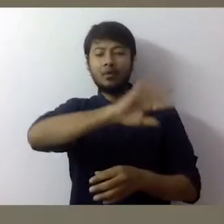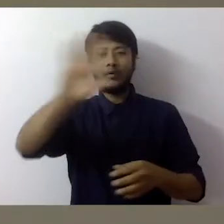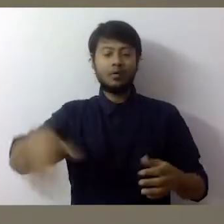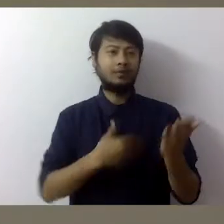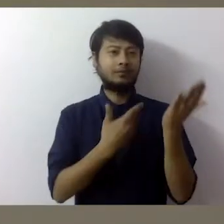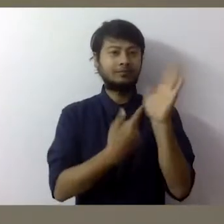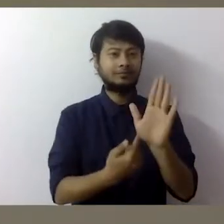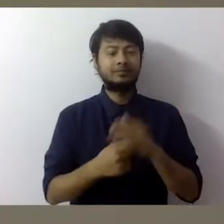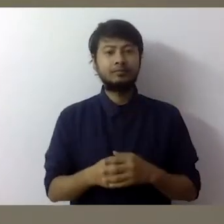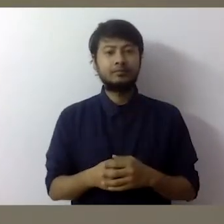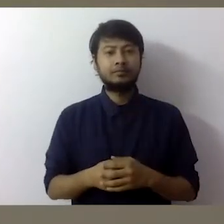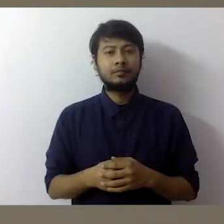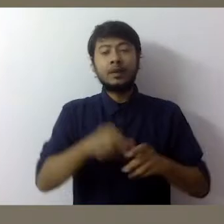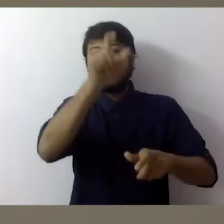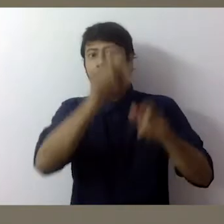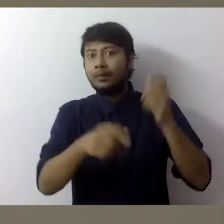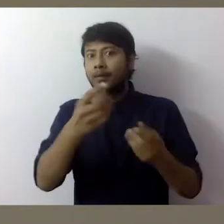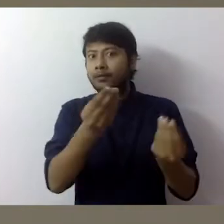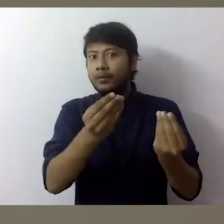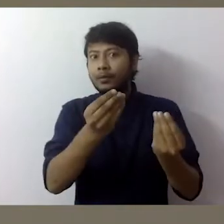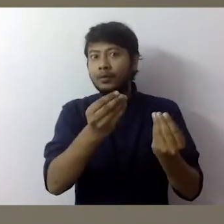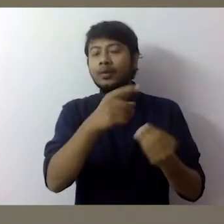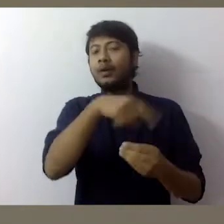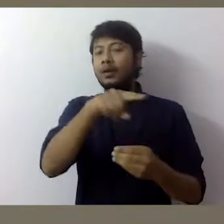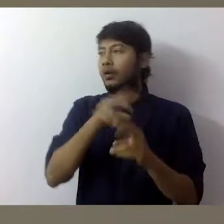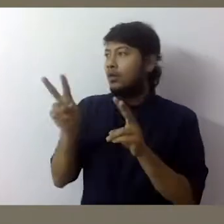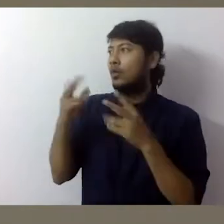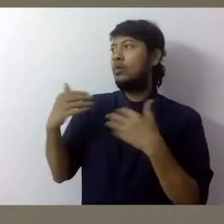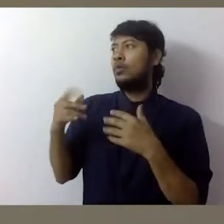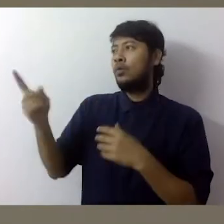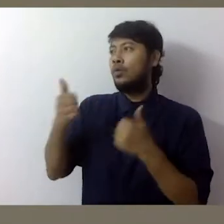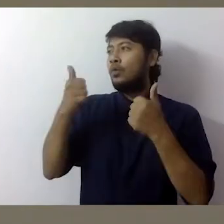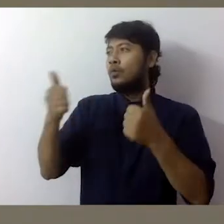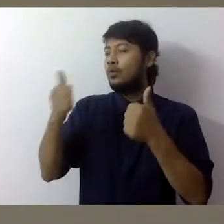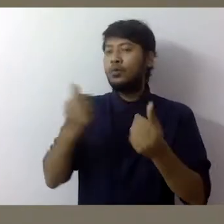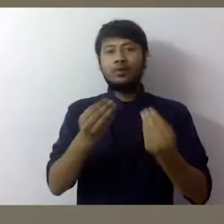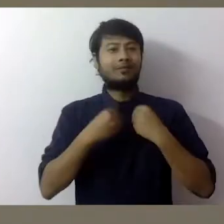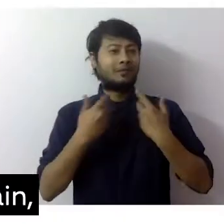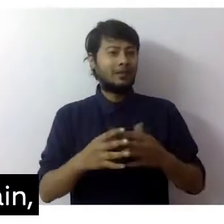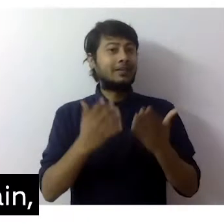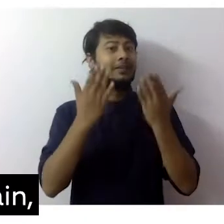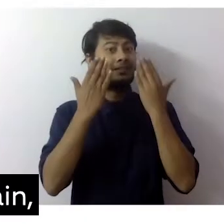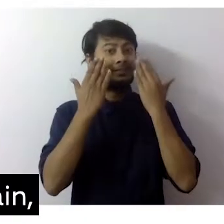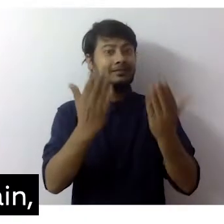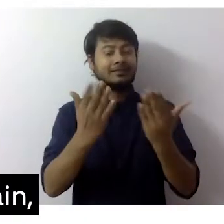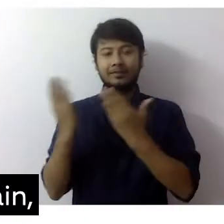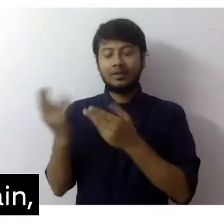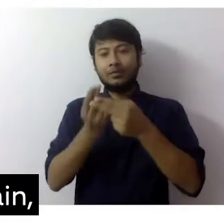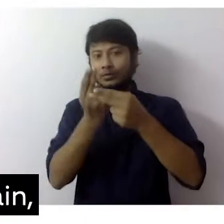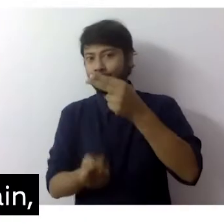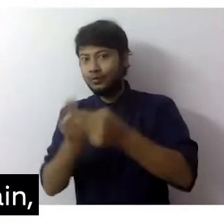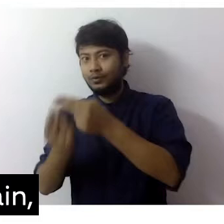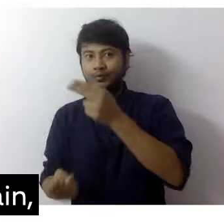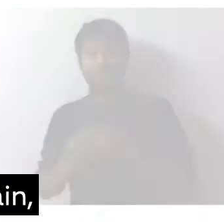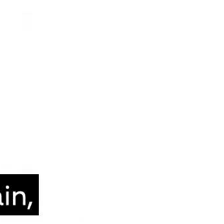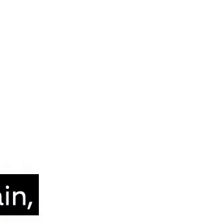and enormity of the collection from our guest. Now let me present to you a few stories from our collection. But before doing that, I